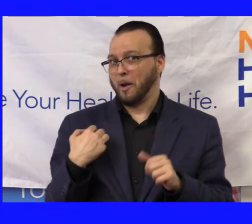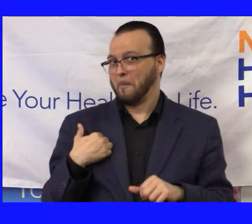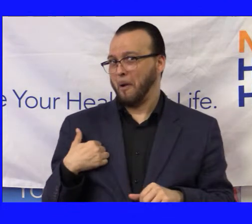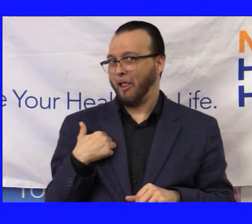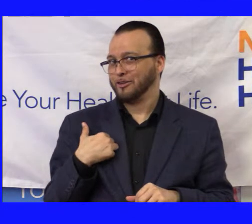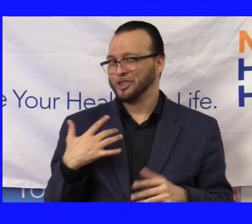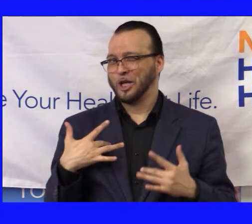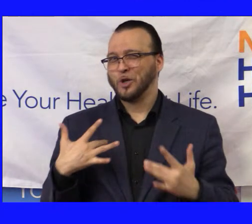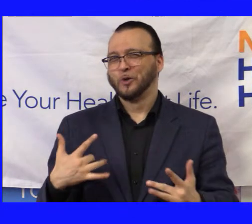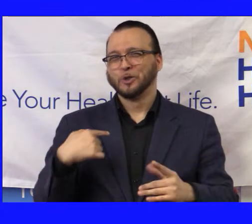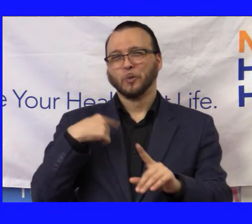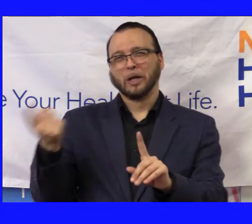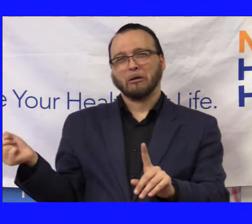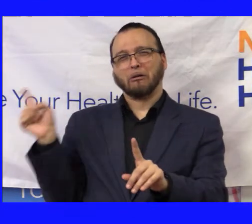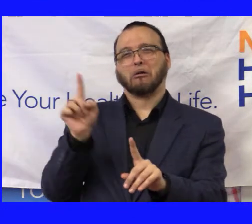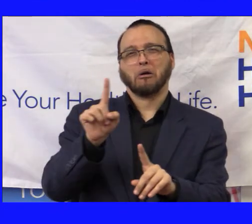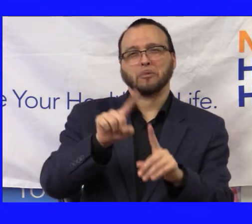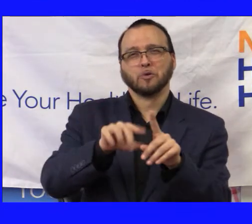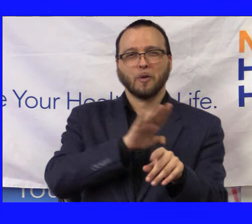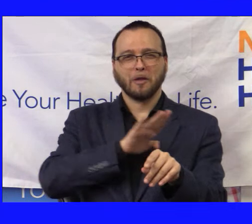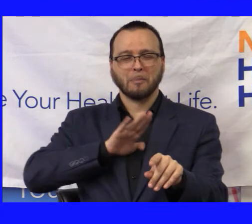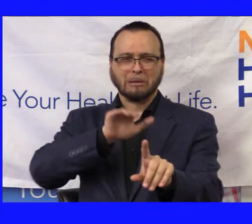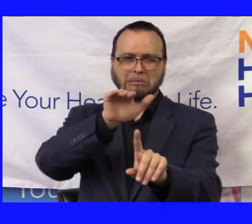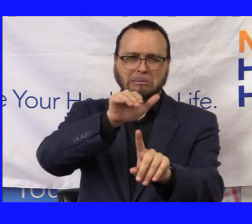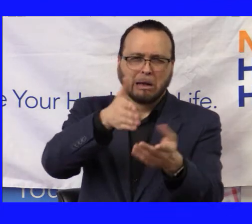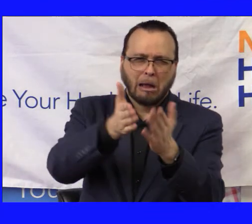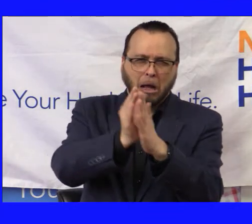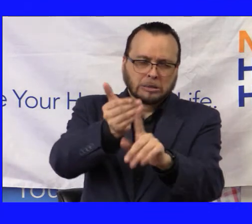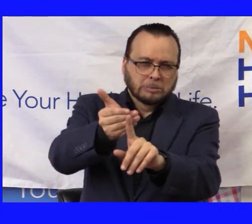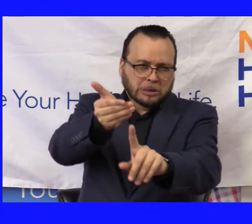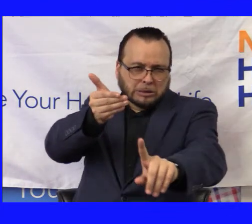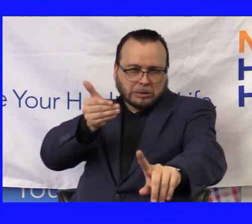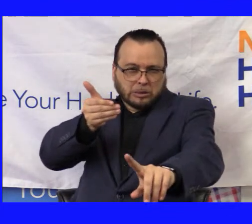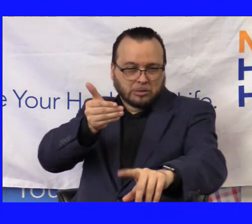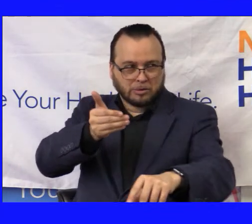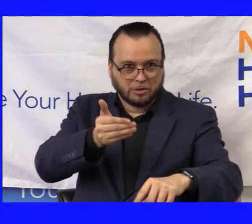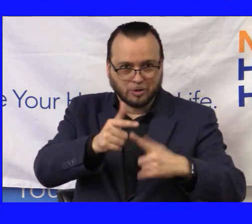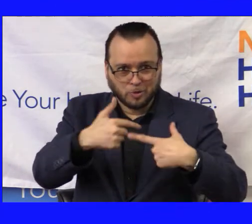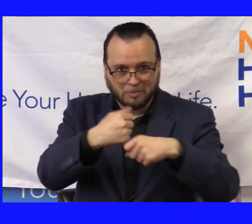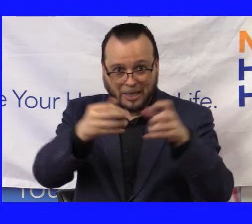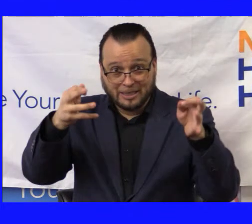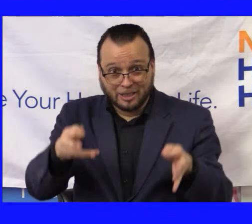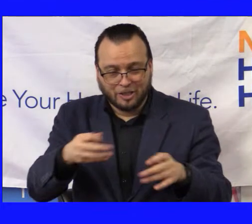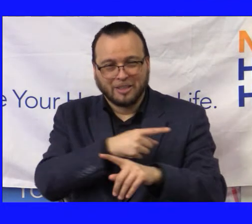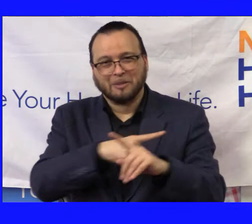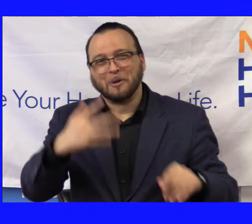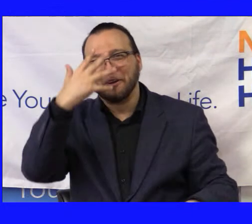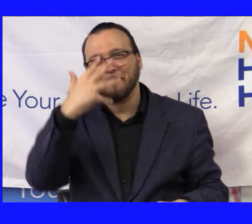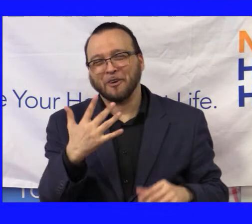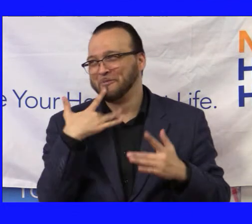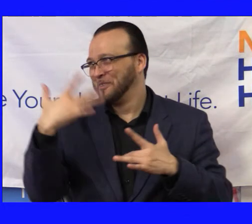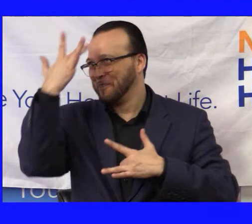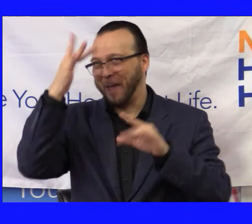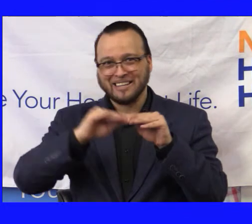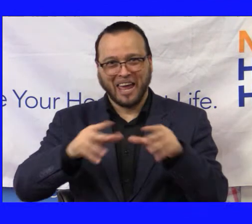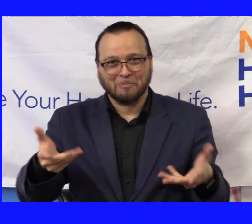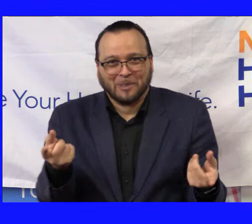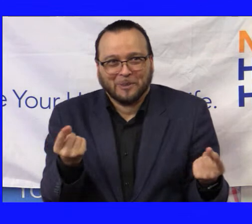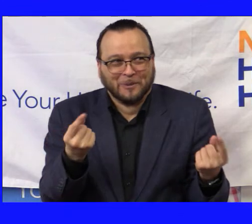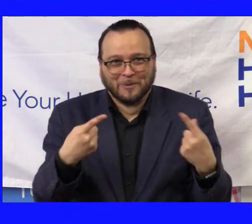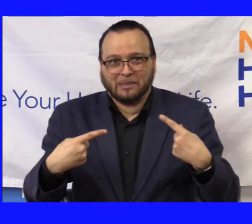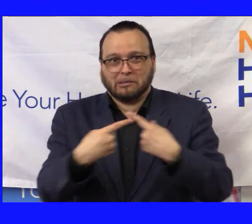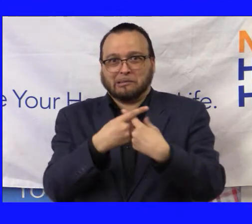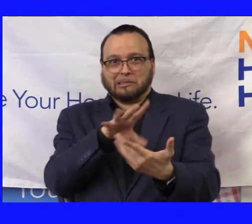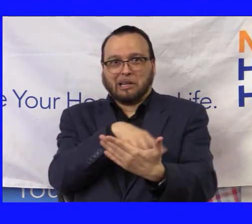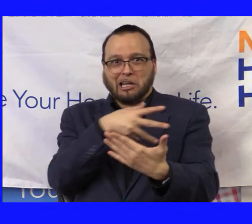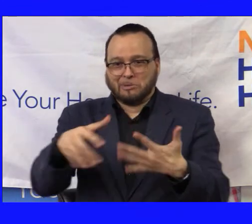more time to think these issues through and to make decisions. Unfortunately, with the pandemic, we've oftentimes found ourselves having to react a little